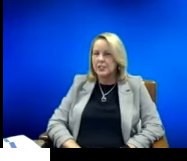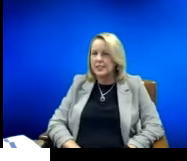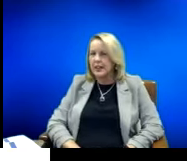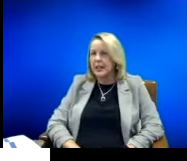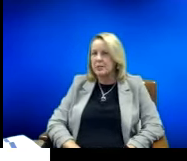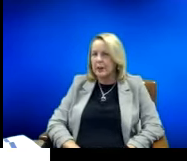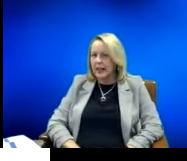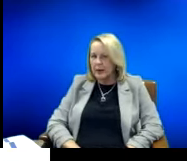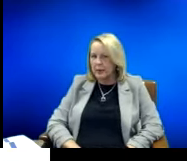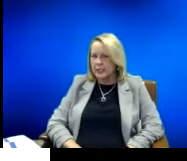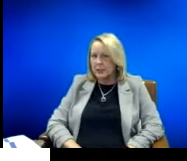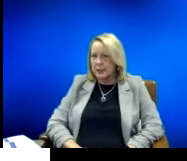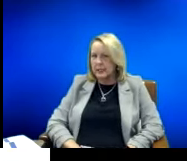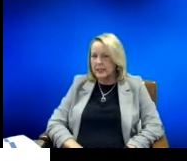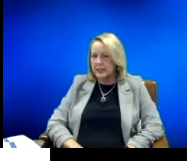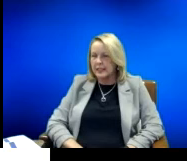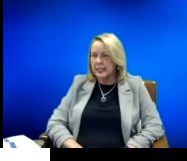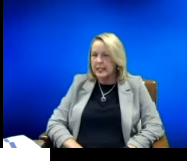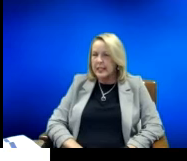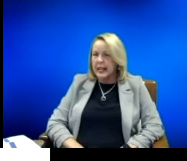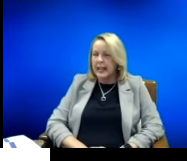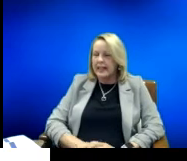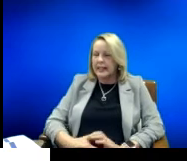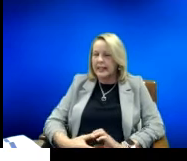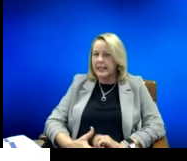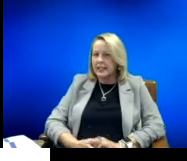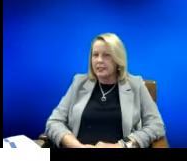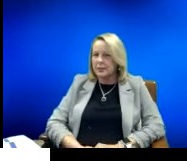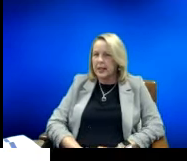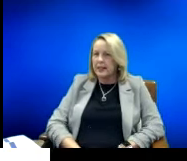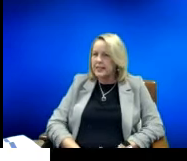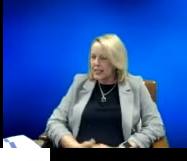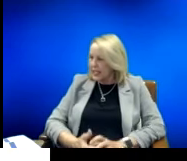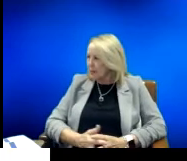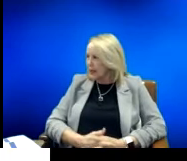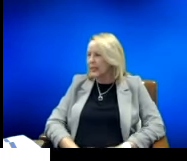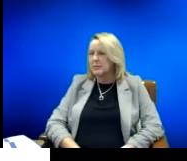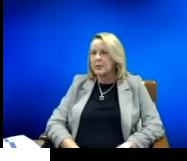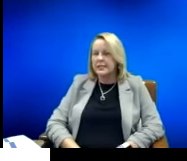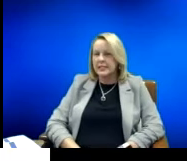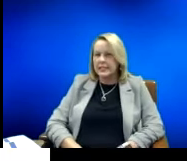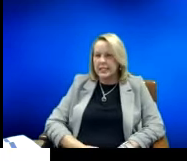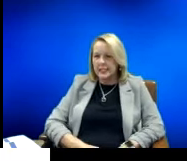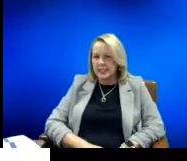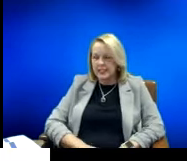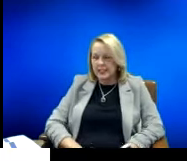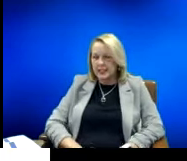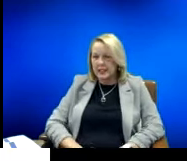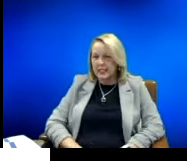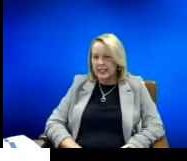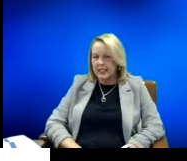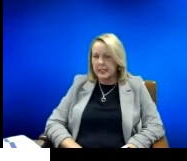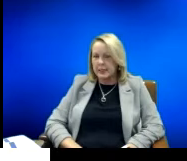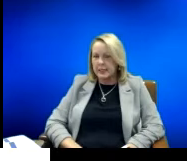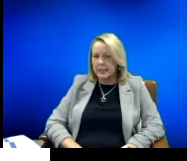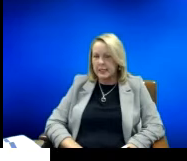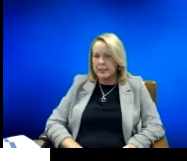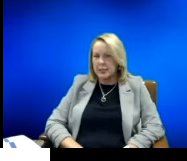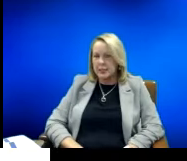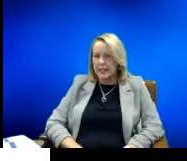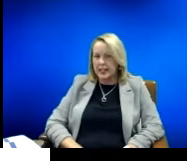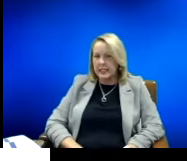well. She's our ABLE outreach specialist. Anna goes around the state making presentations and doing